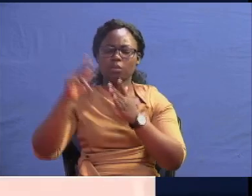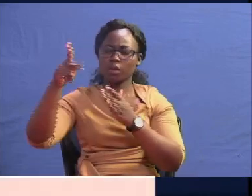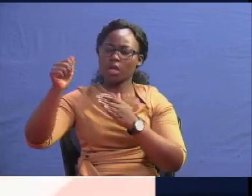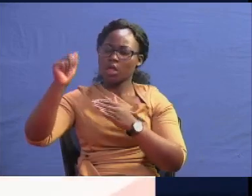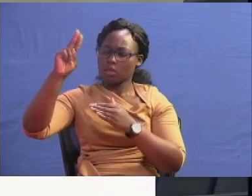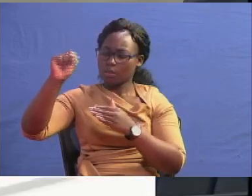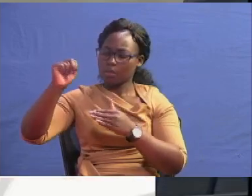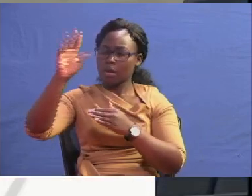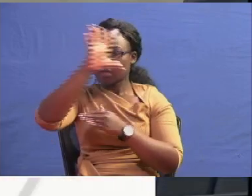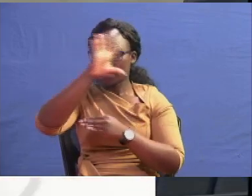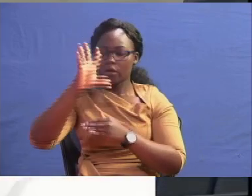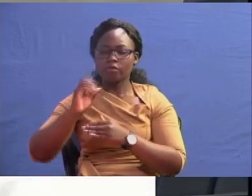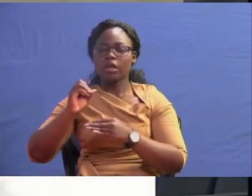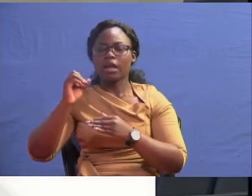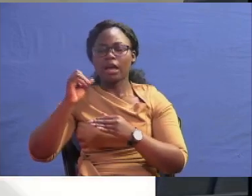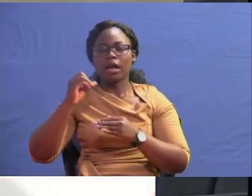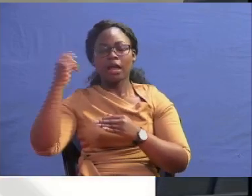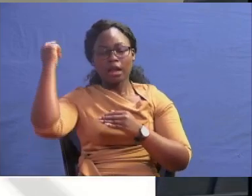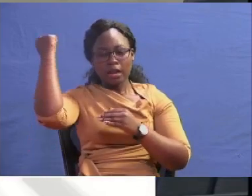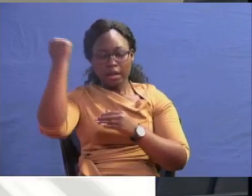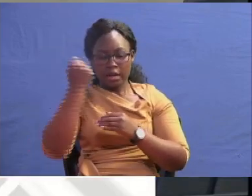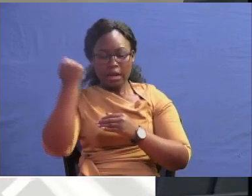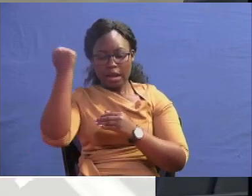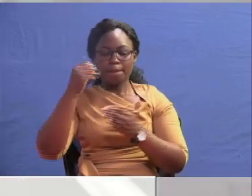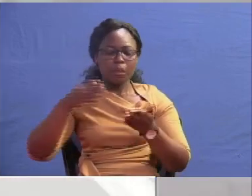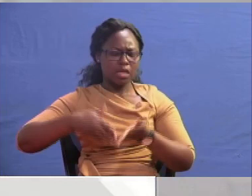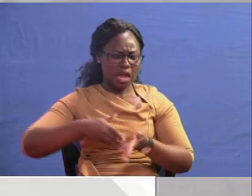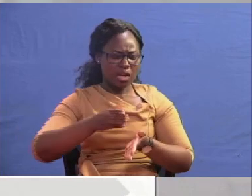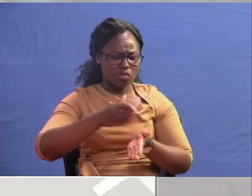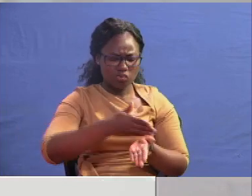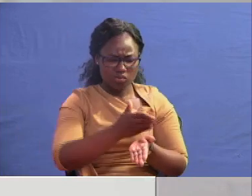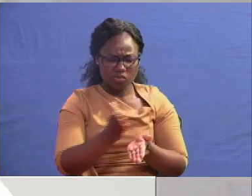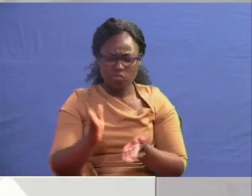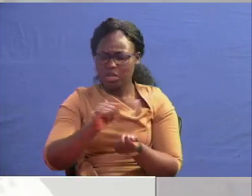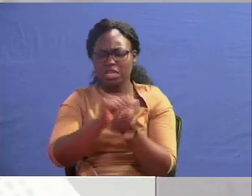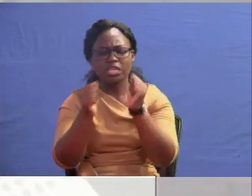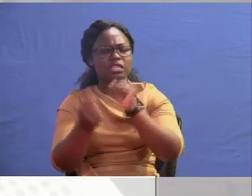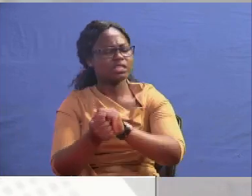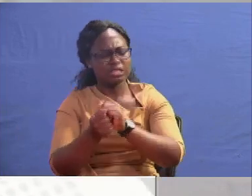Pan-Africanist campaign. Yeah. Though along the way he seems to have changed his